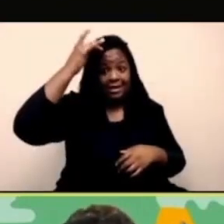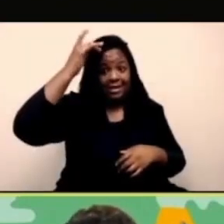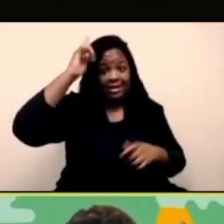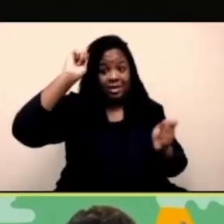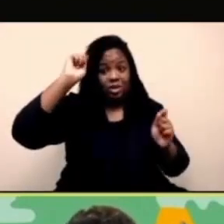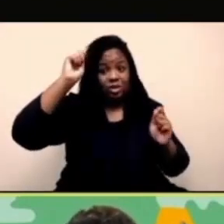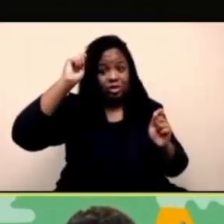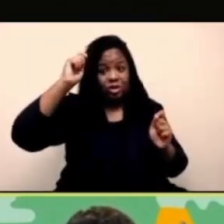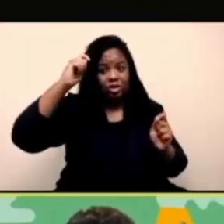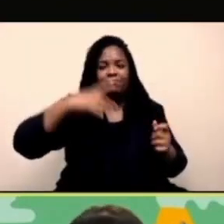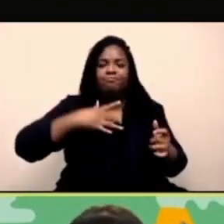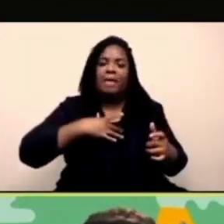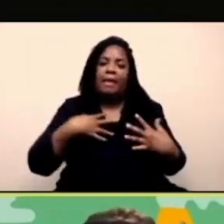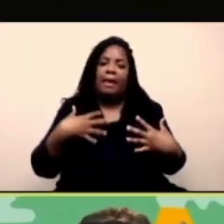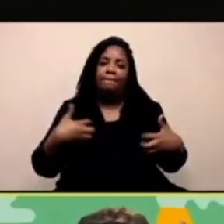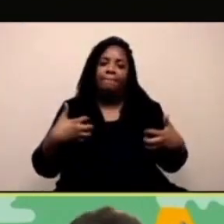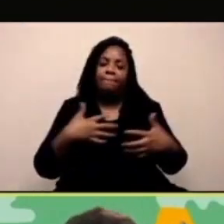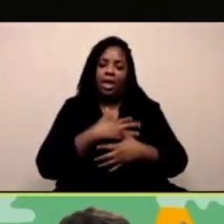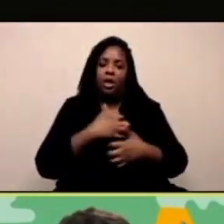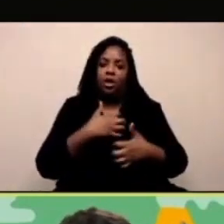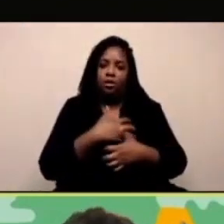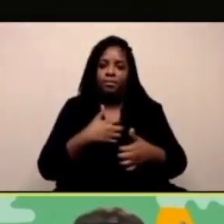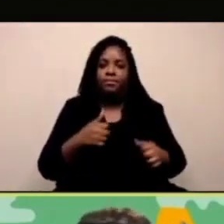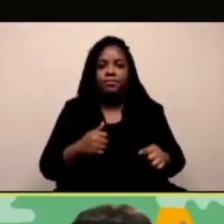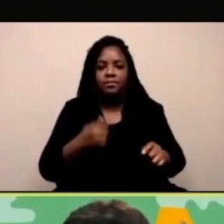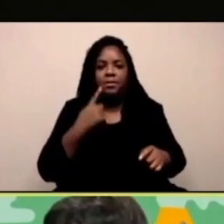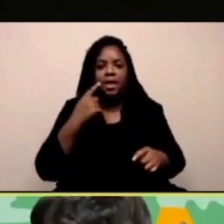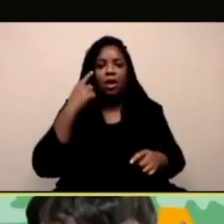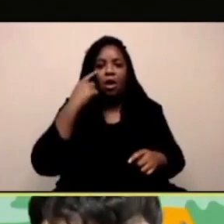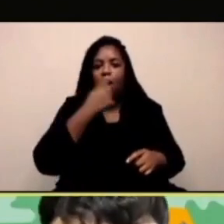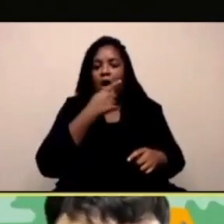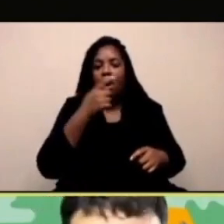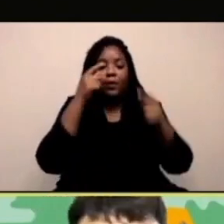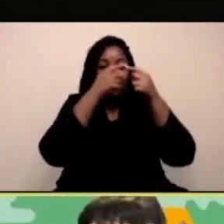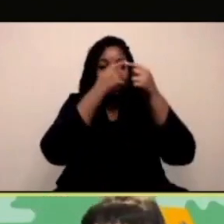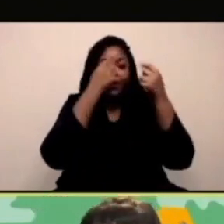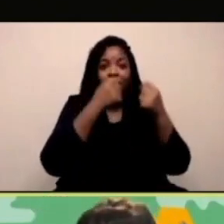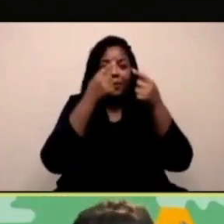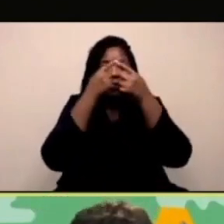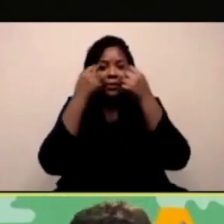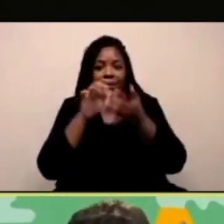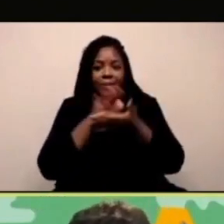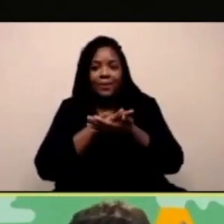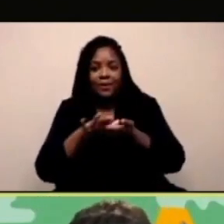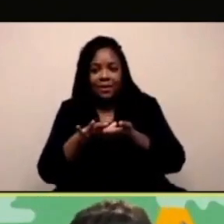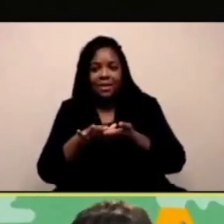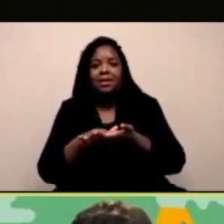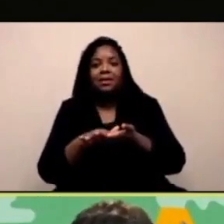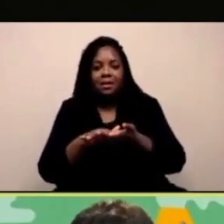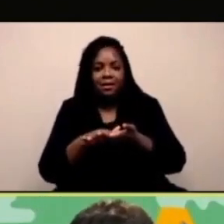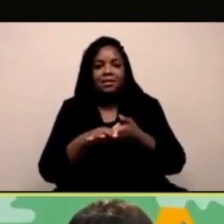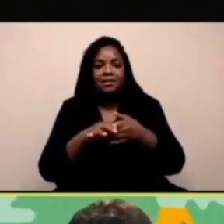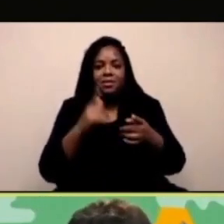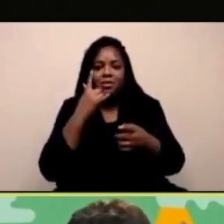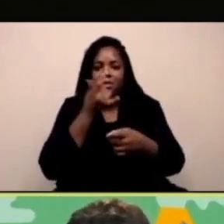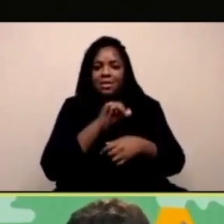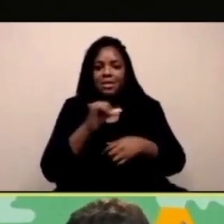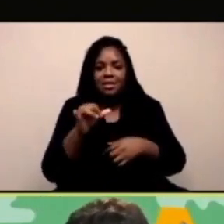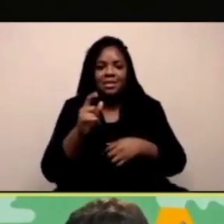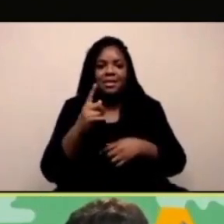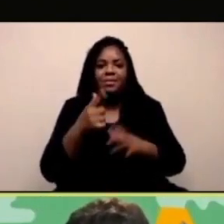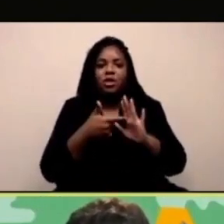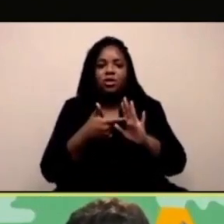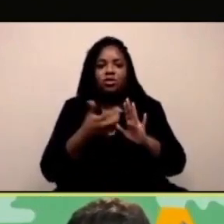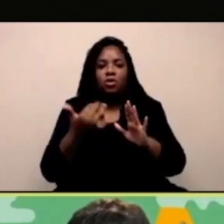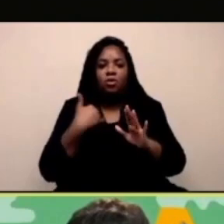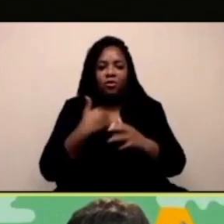hat, heart glasses, pretty nice. And the code should look familiar there, same as I was showing before,